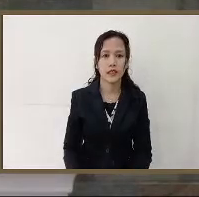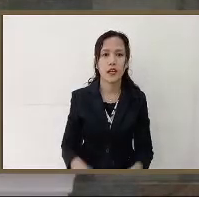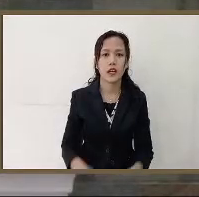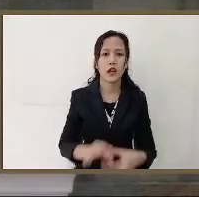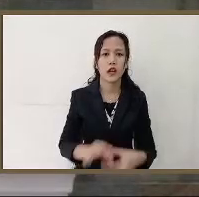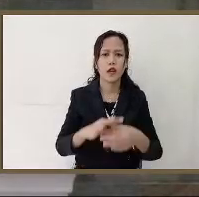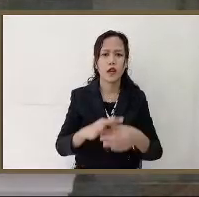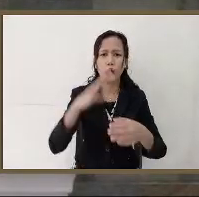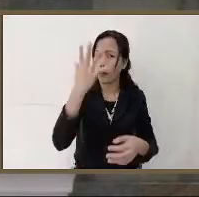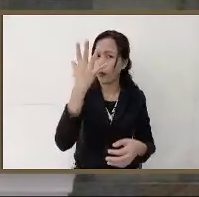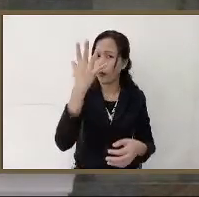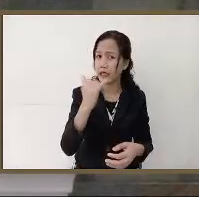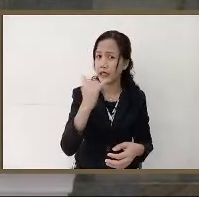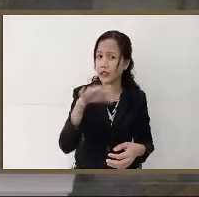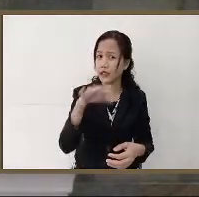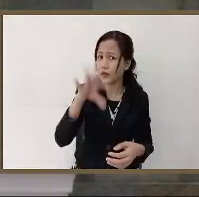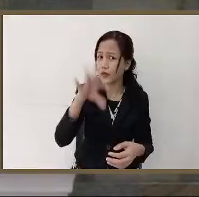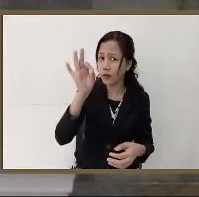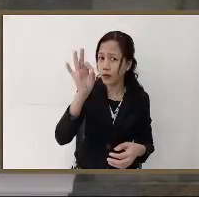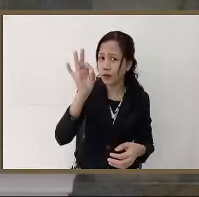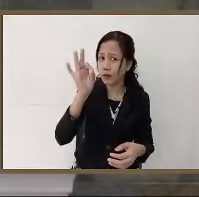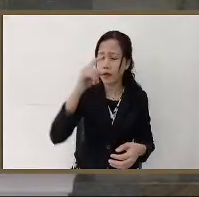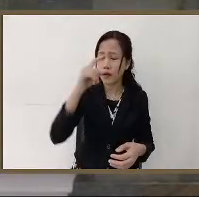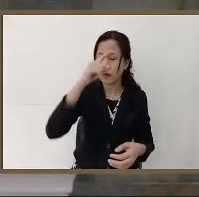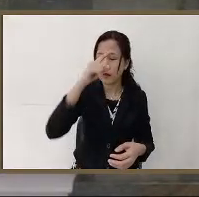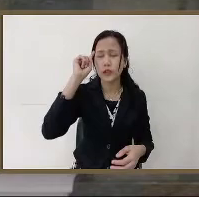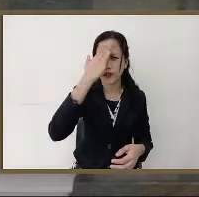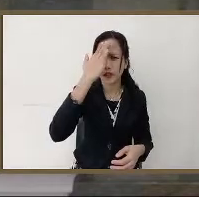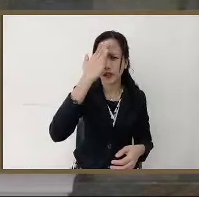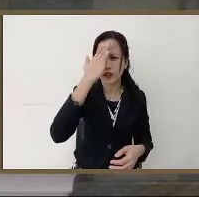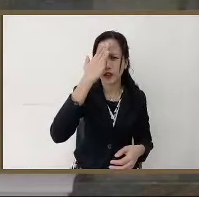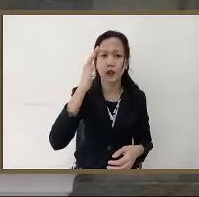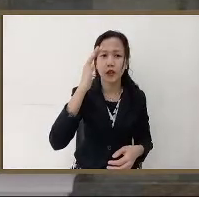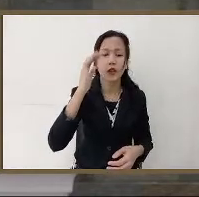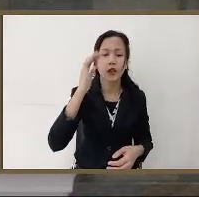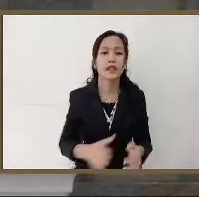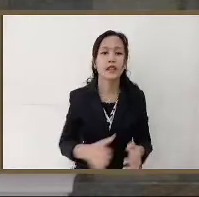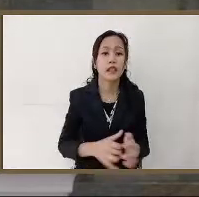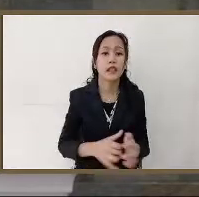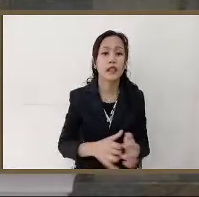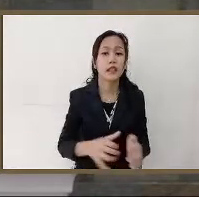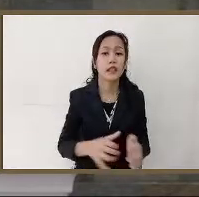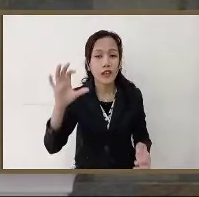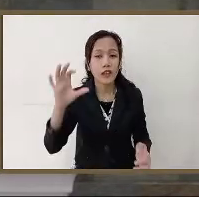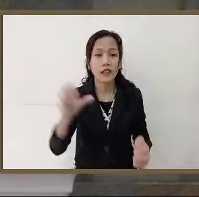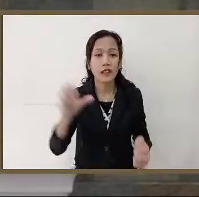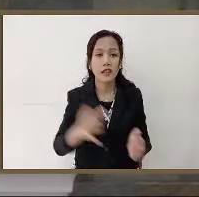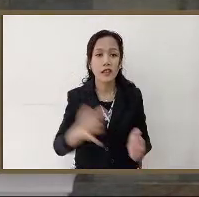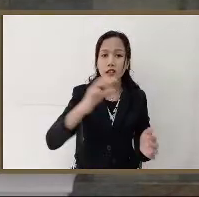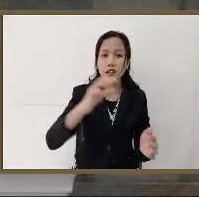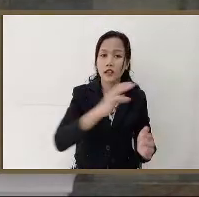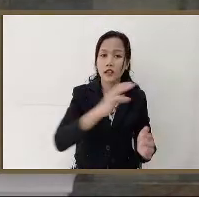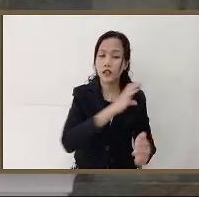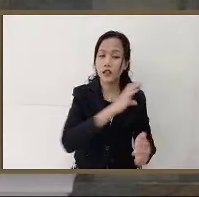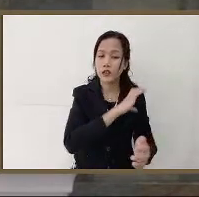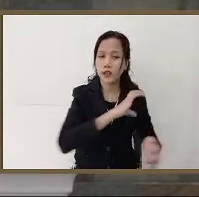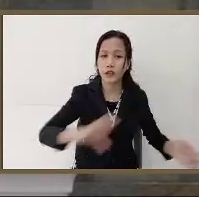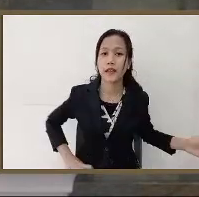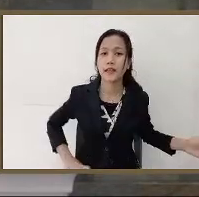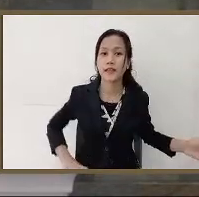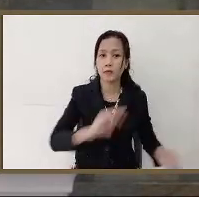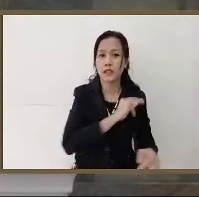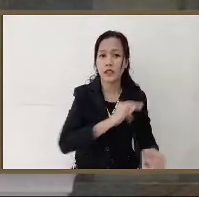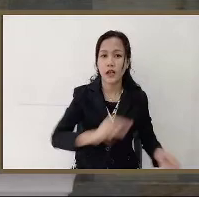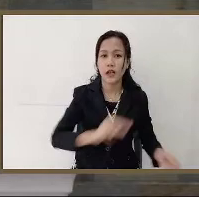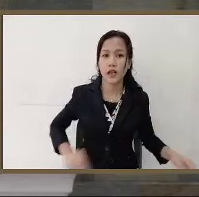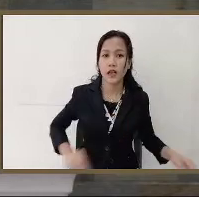it's because we all know and we've already heard it that Christ the Messiah will descend from